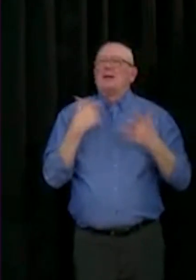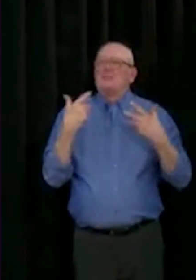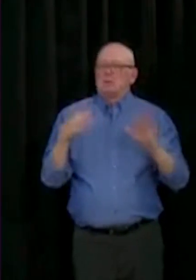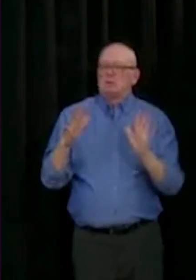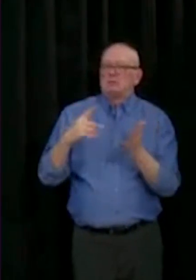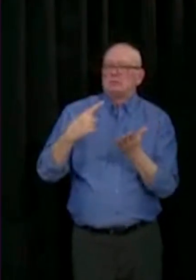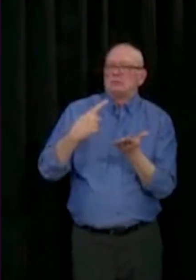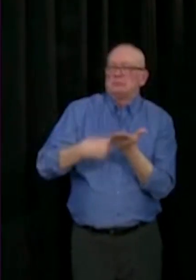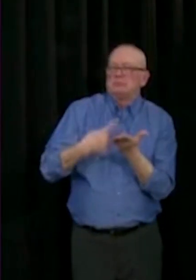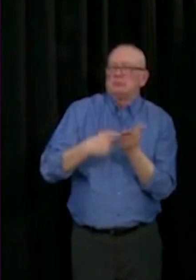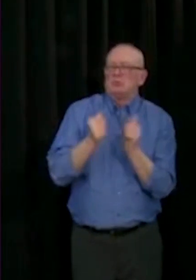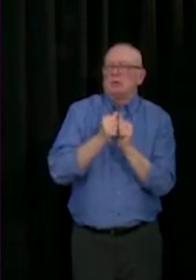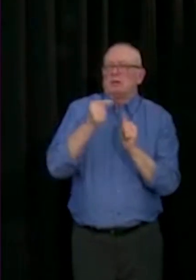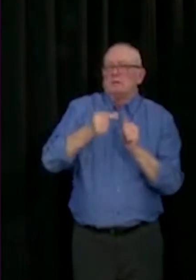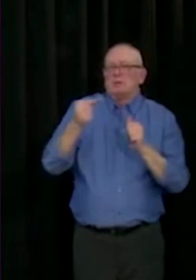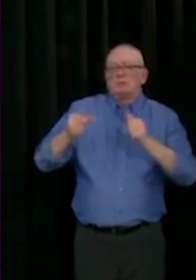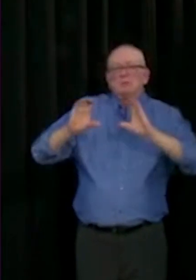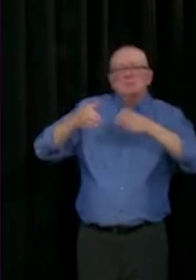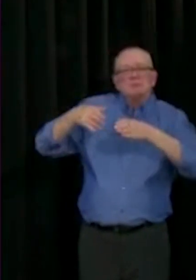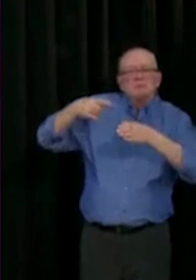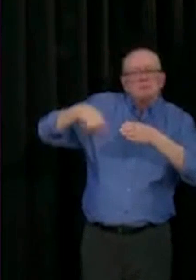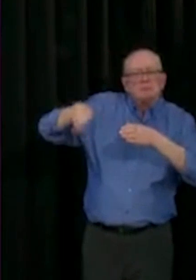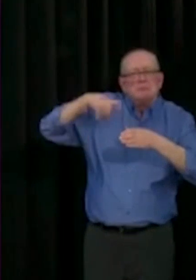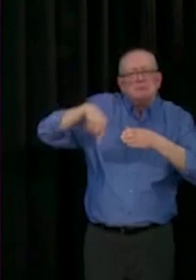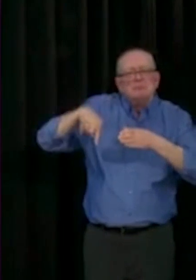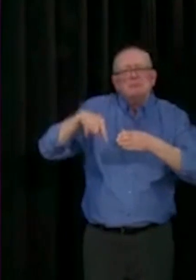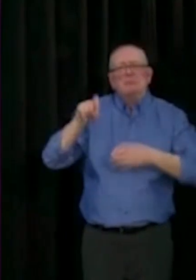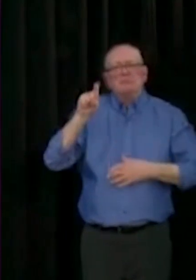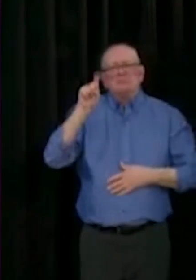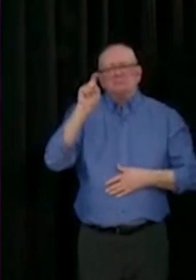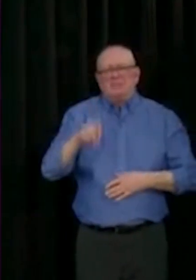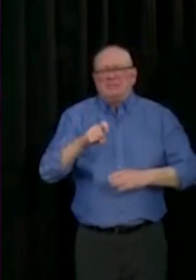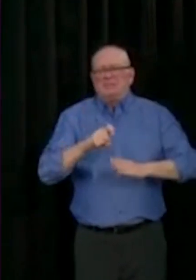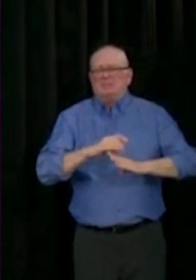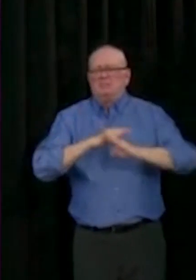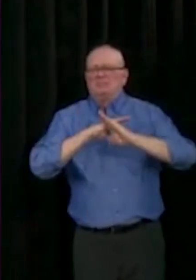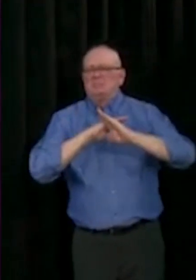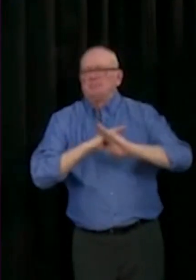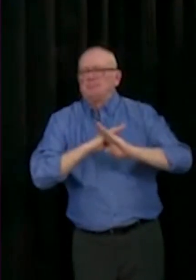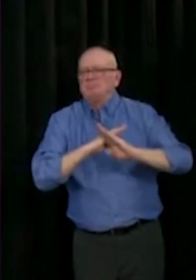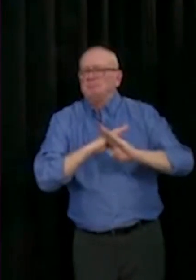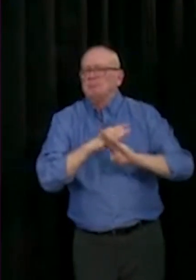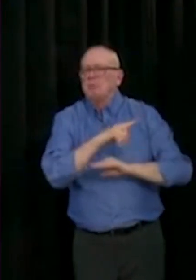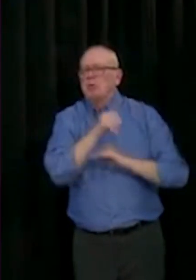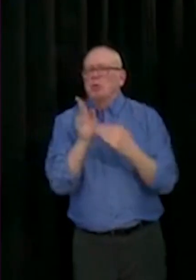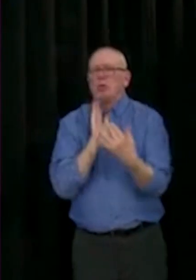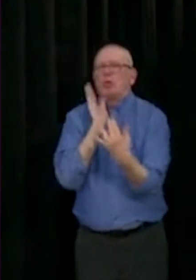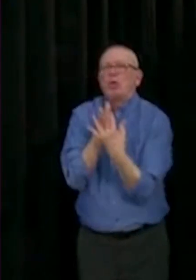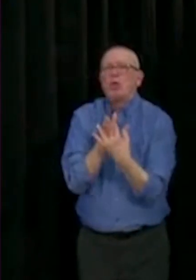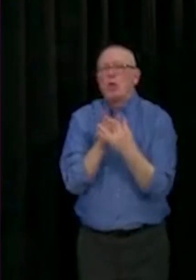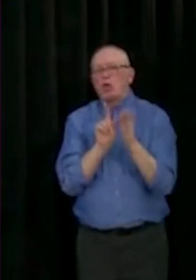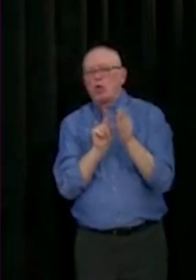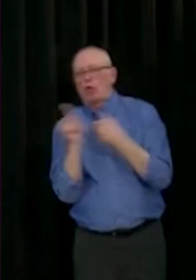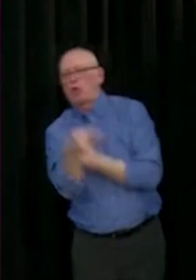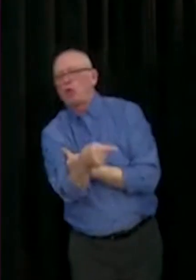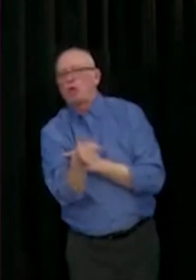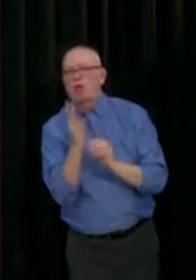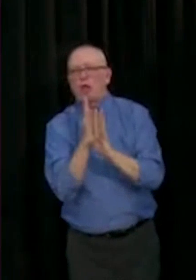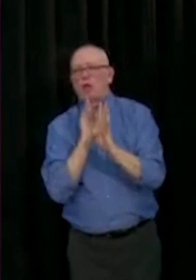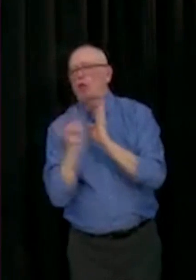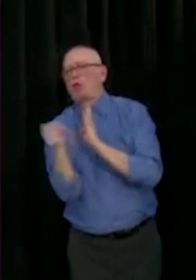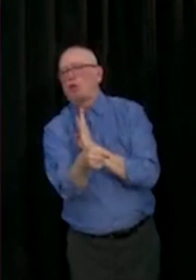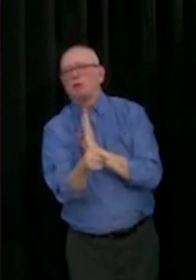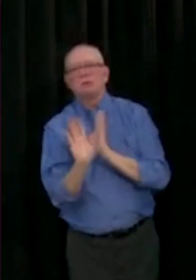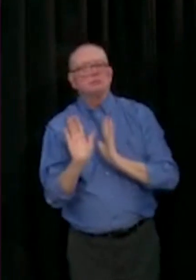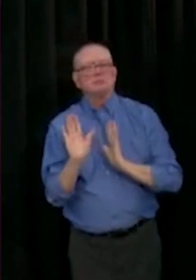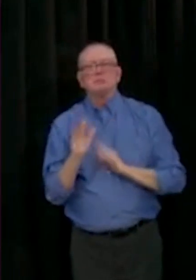information and combating misinformation about the COVID-19 vaccine. And when it comes to line jumping for the vaccines, that won't happen. I don't